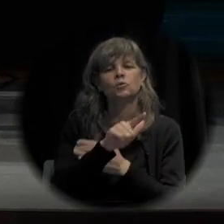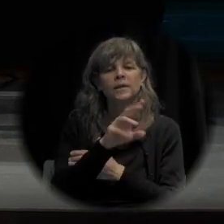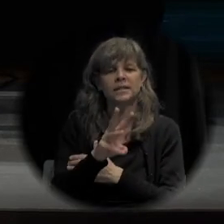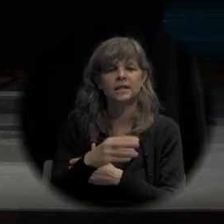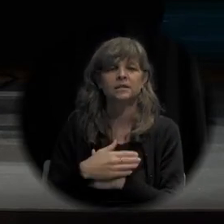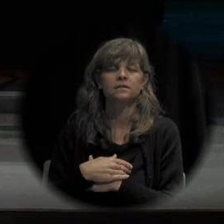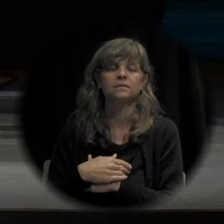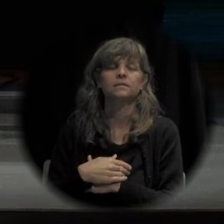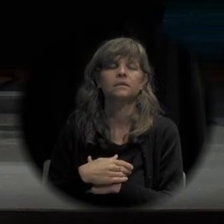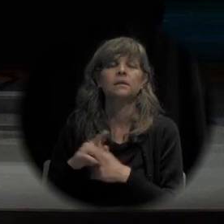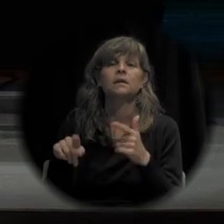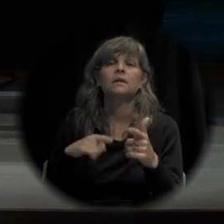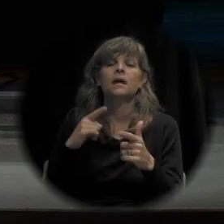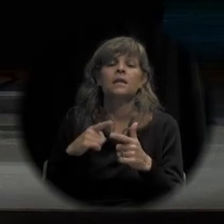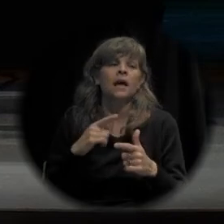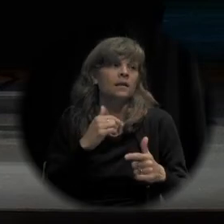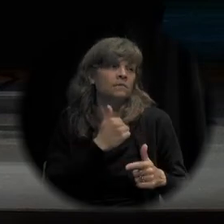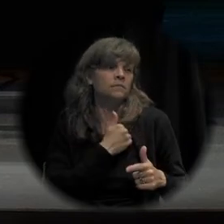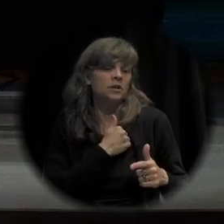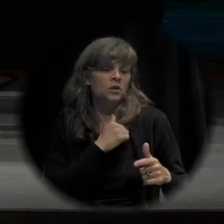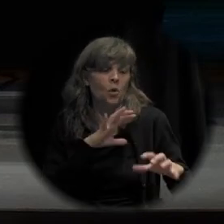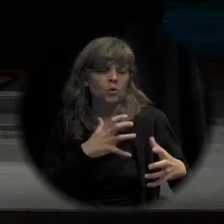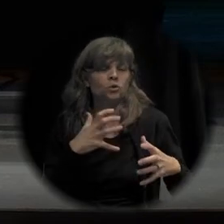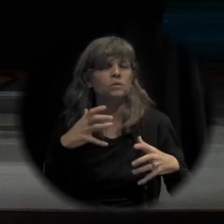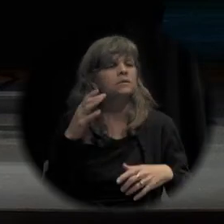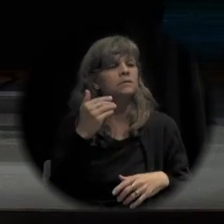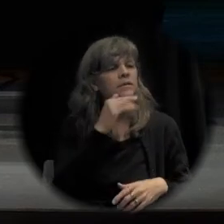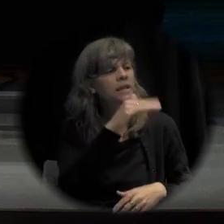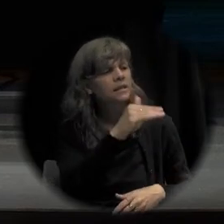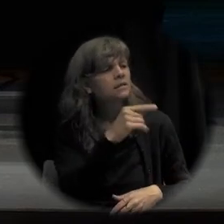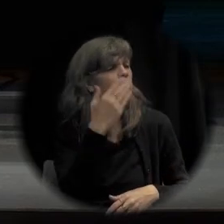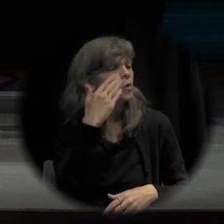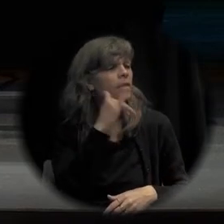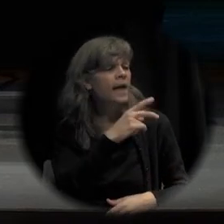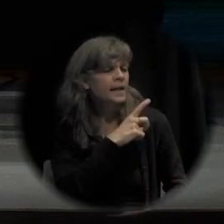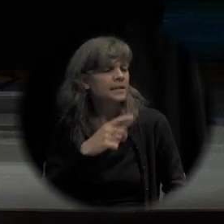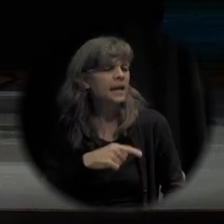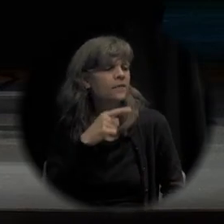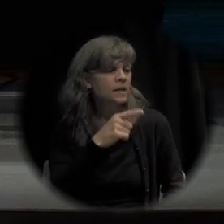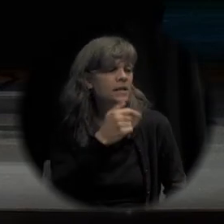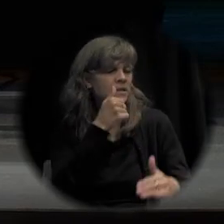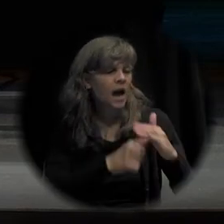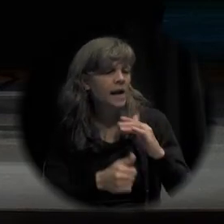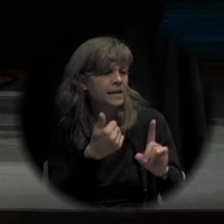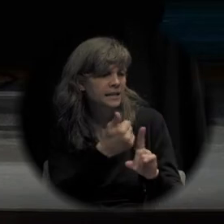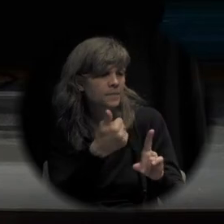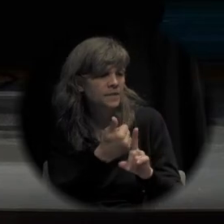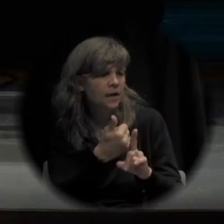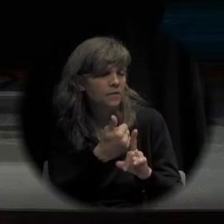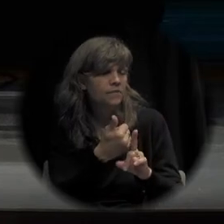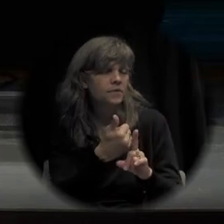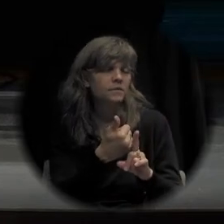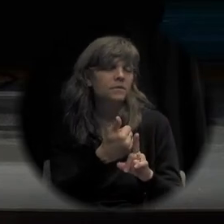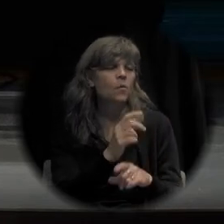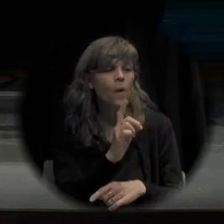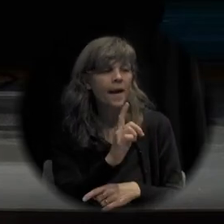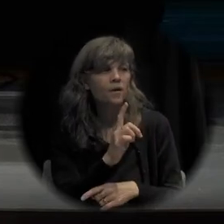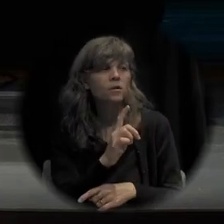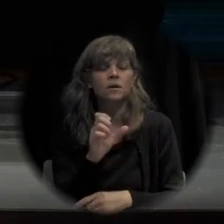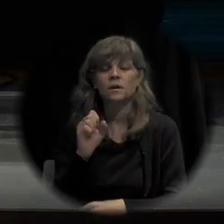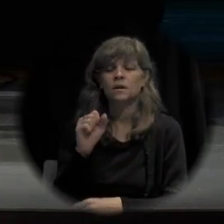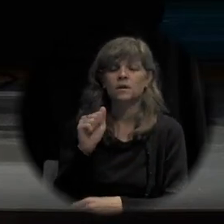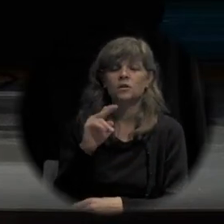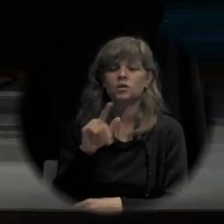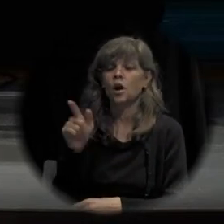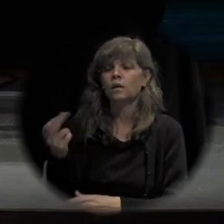Then the Ziphites came to Saul at Gibeah, saying, "Is not David hiding himself on the hill of Hakkelah, which is on the east of Yeshimon?" So Saul arose and went